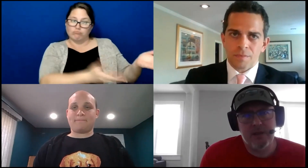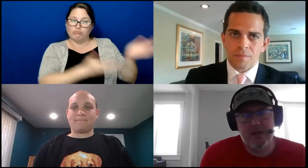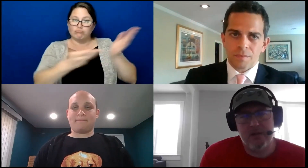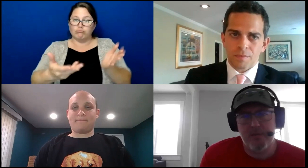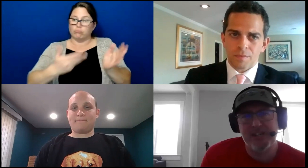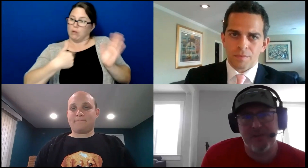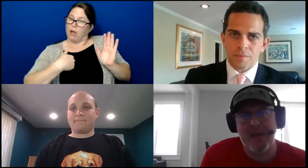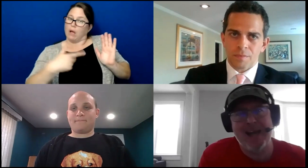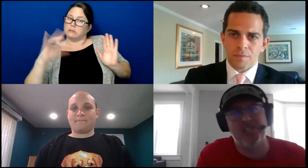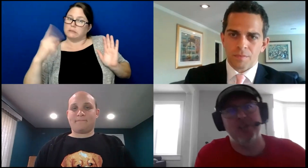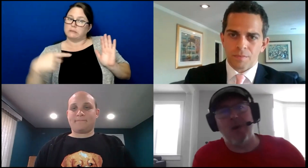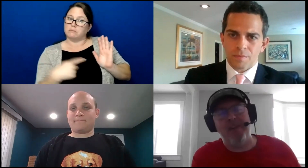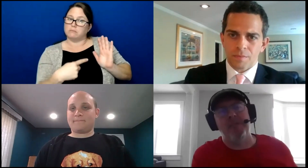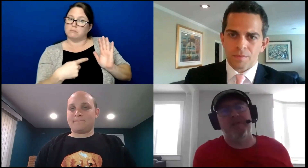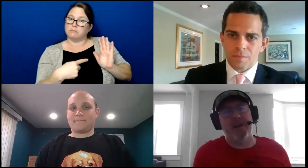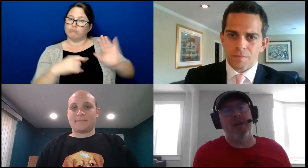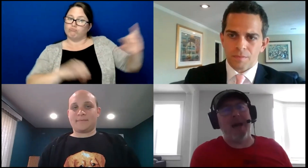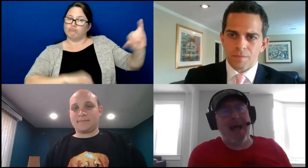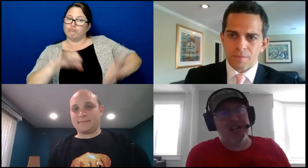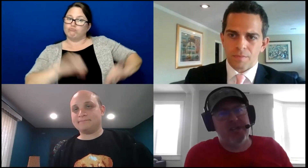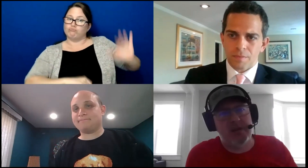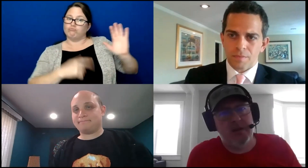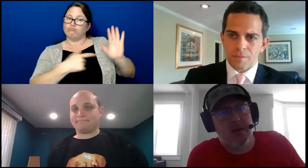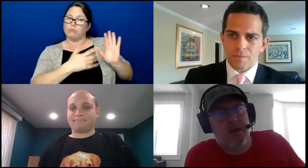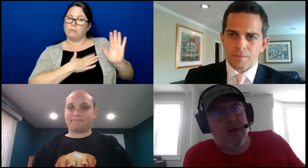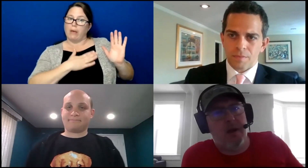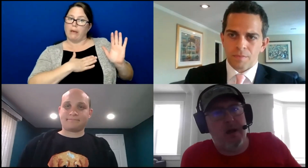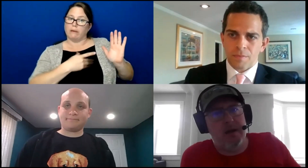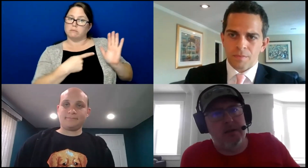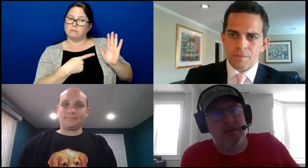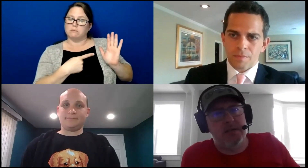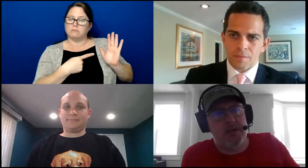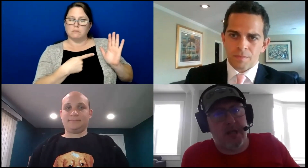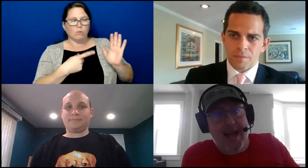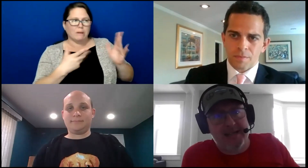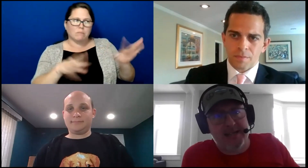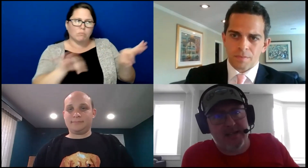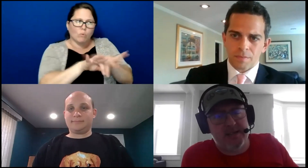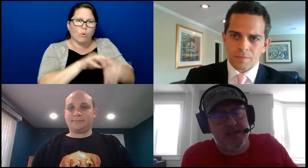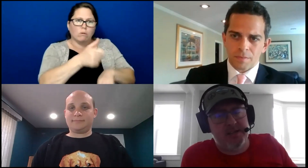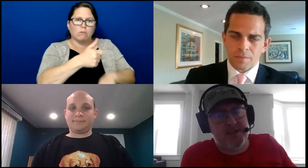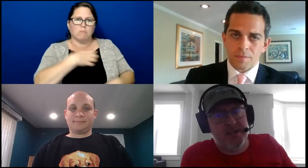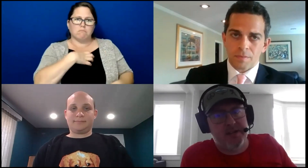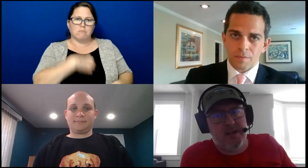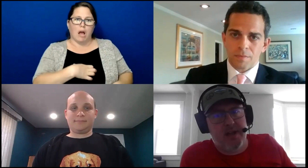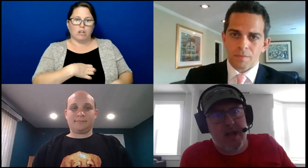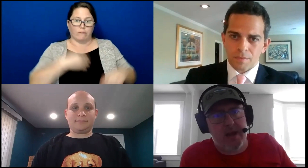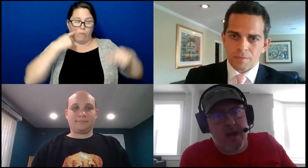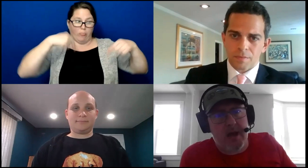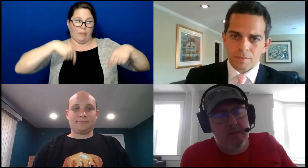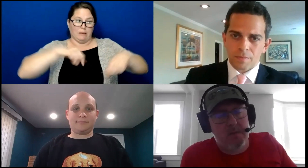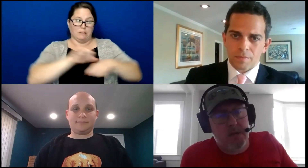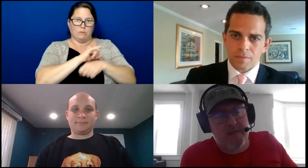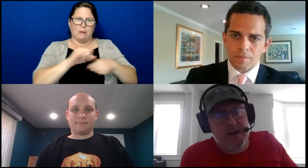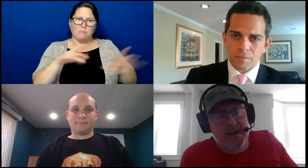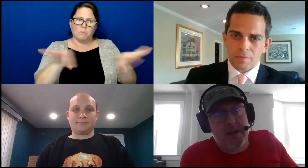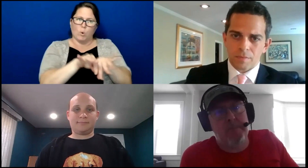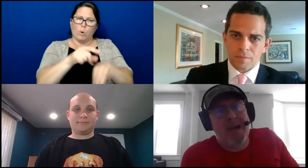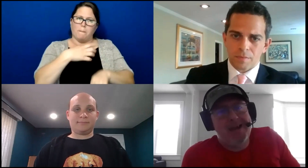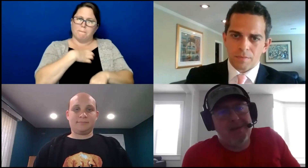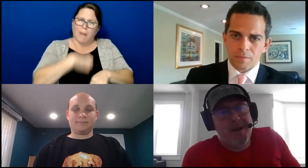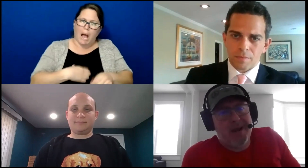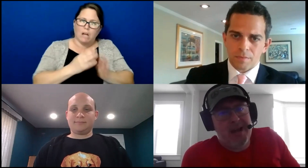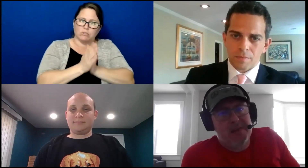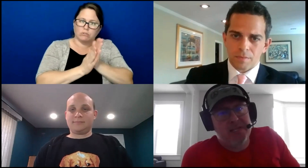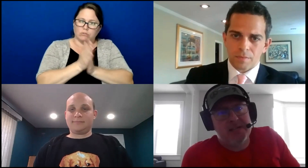Because you mentioned passion. You have to be very passionate to last in this industry. And if I didn't